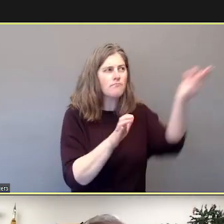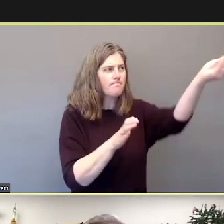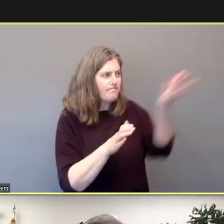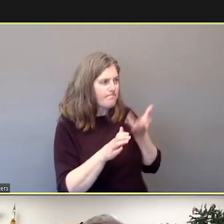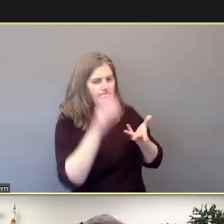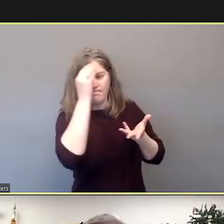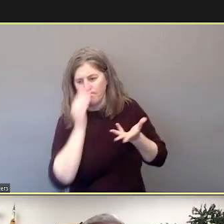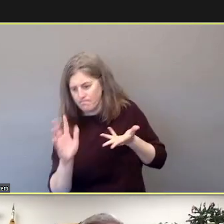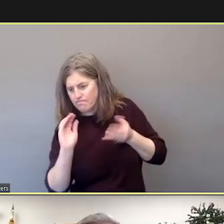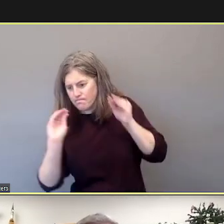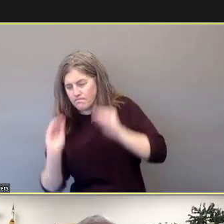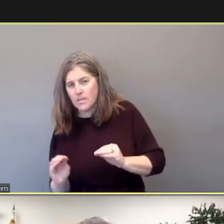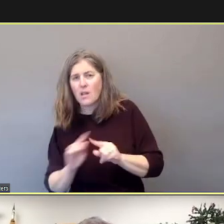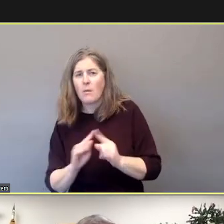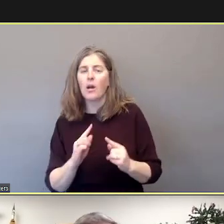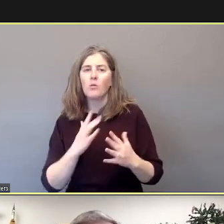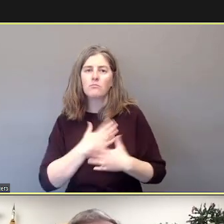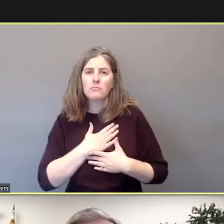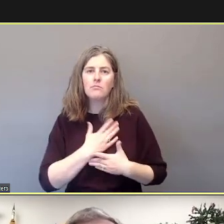about our hearts do go. We have